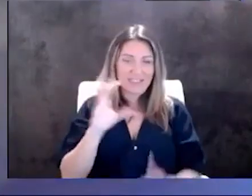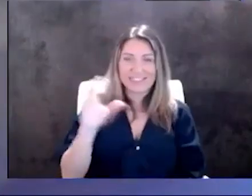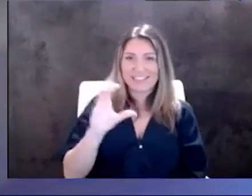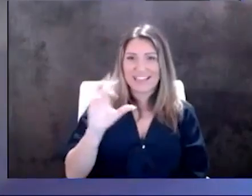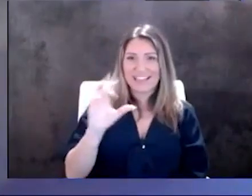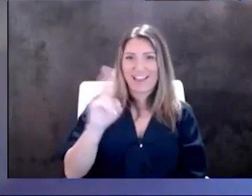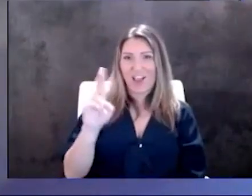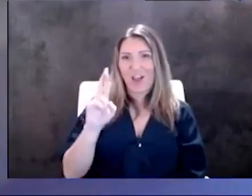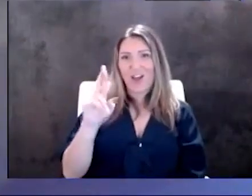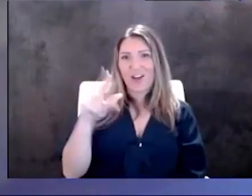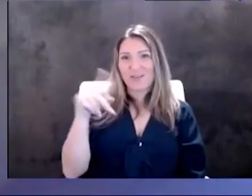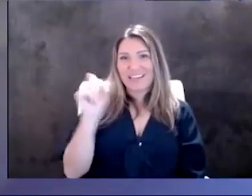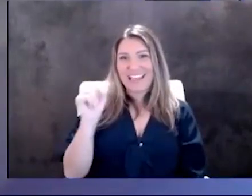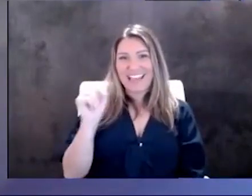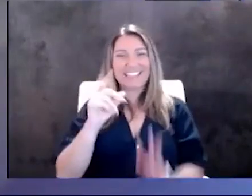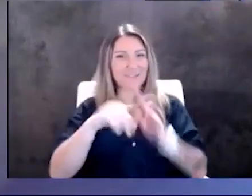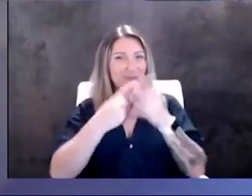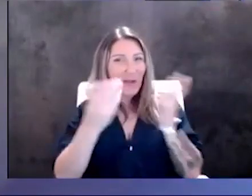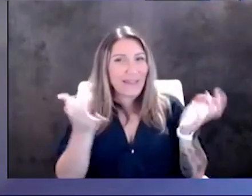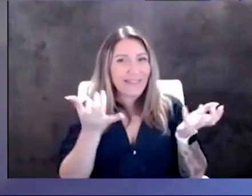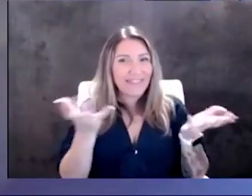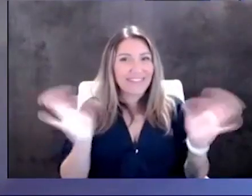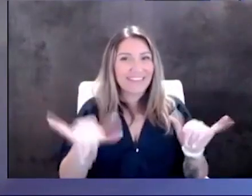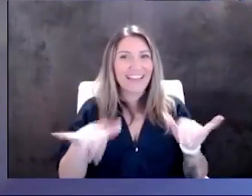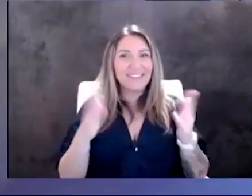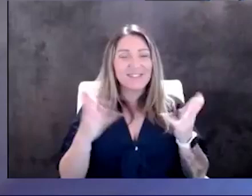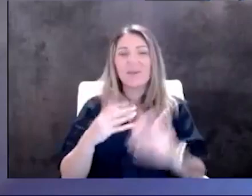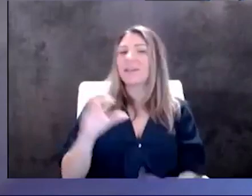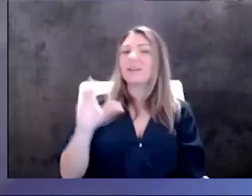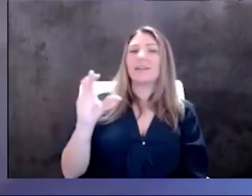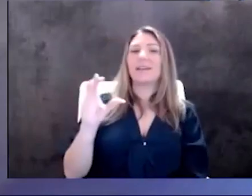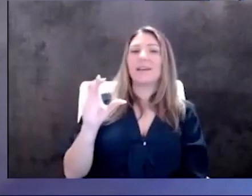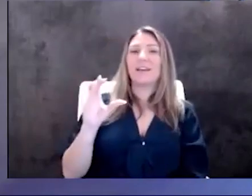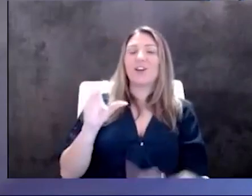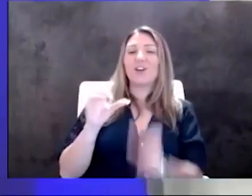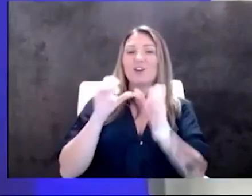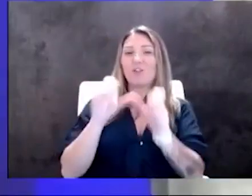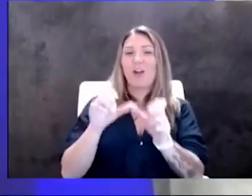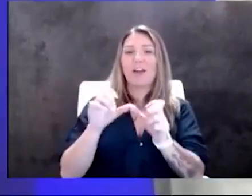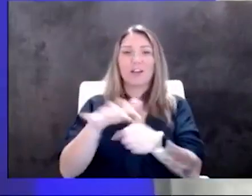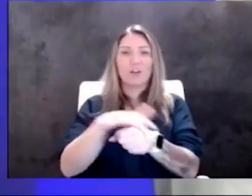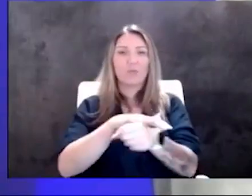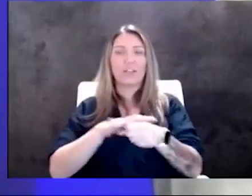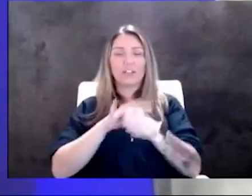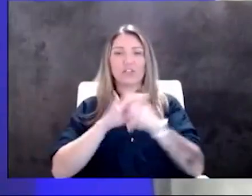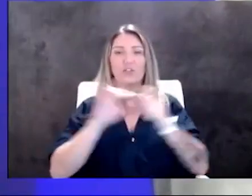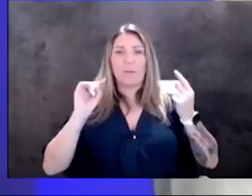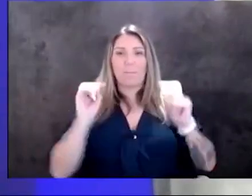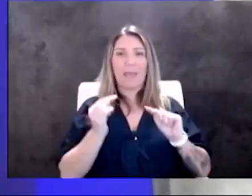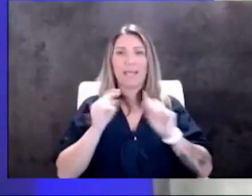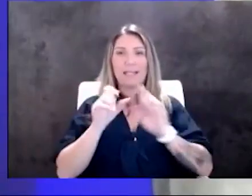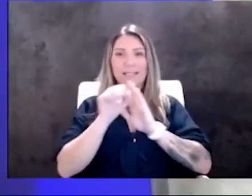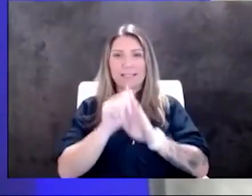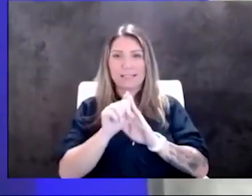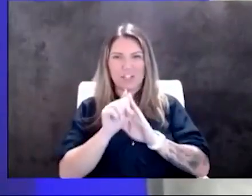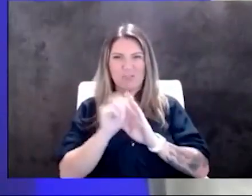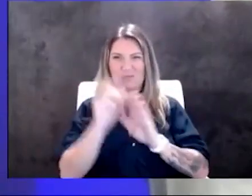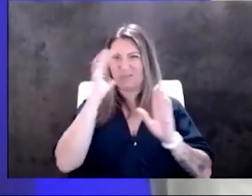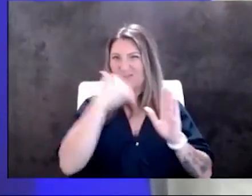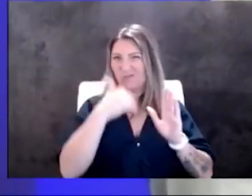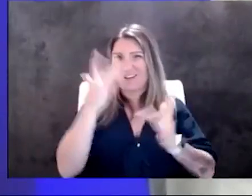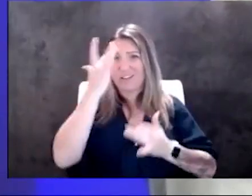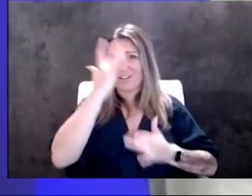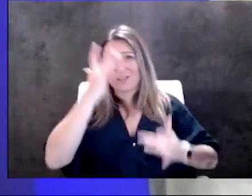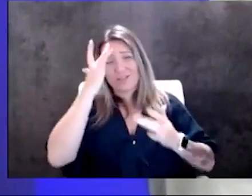yeah. Start with that. So what CRPS is called chronic regional pain syndrome. It's kind of a really kind of funky disease. We don't really know